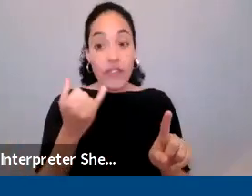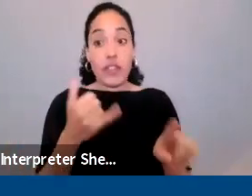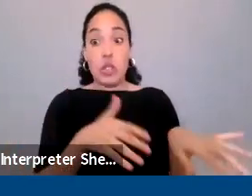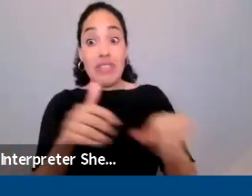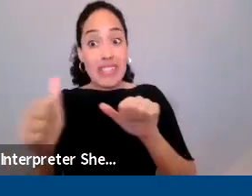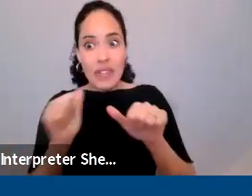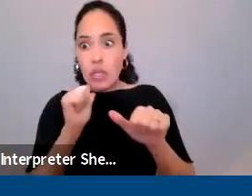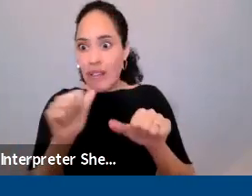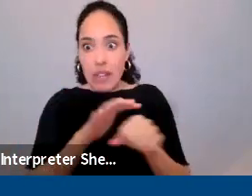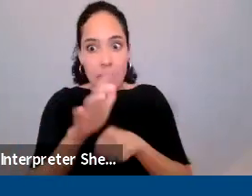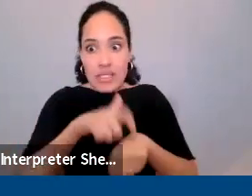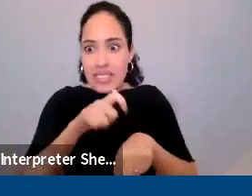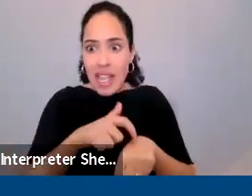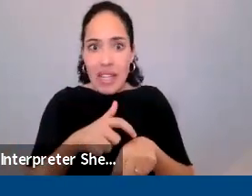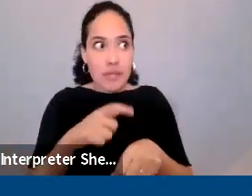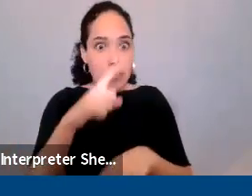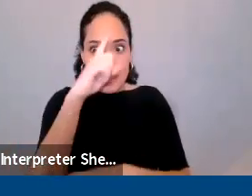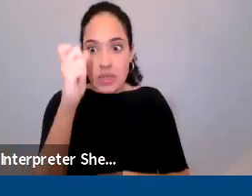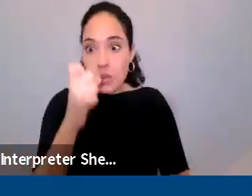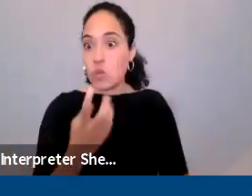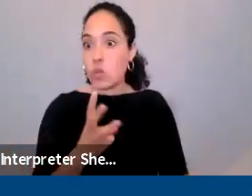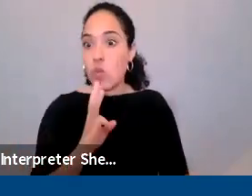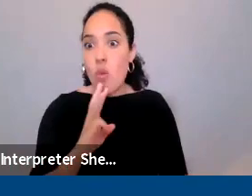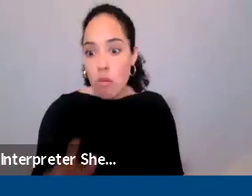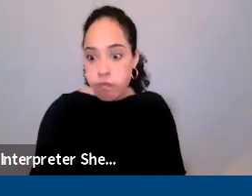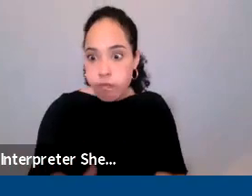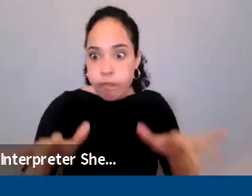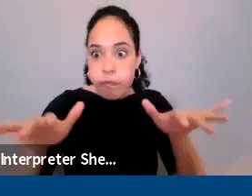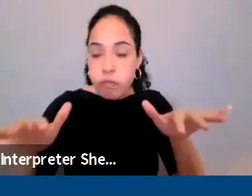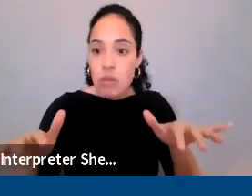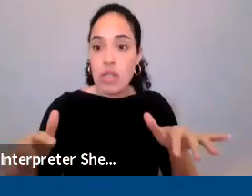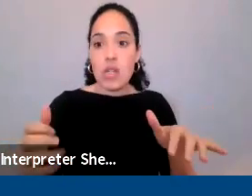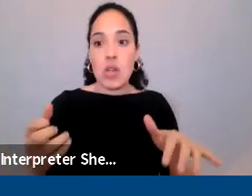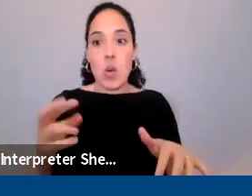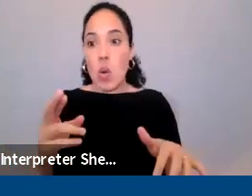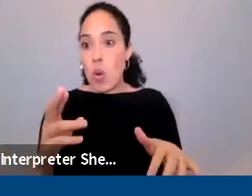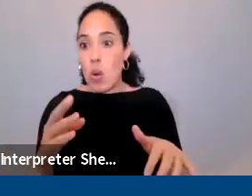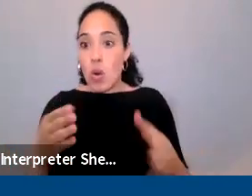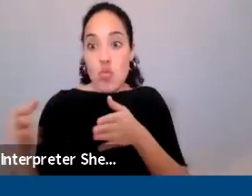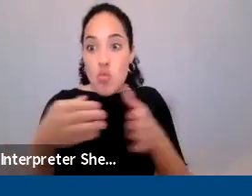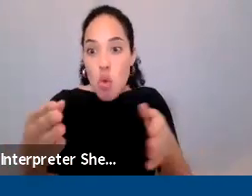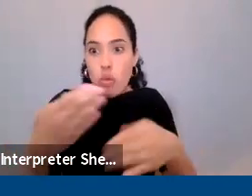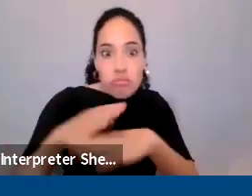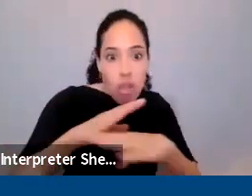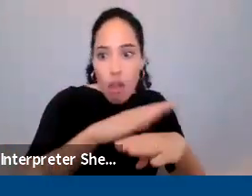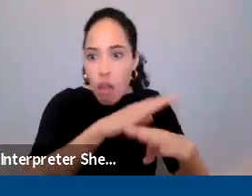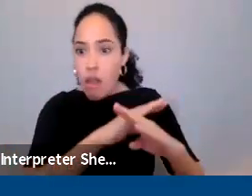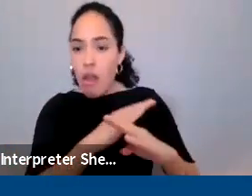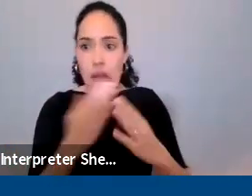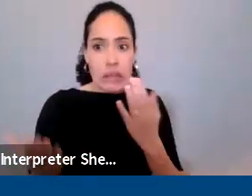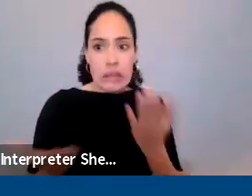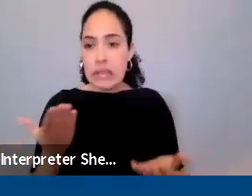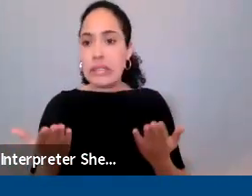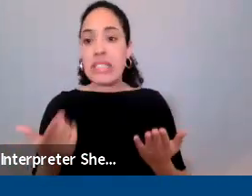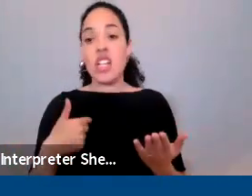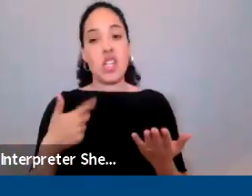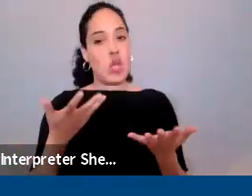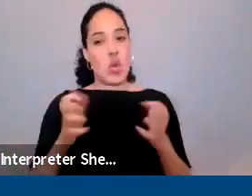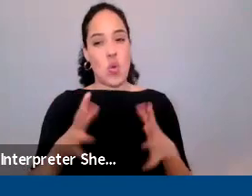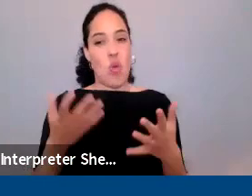in and roads are blocked because of floodwaters, we don't want people to drive through water. Generally 6 inches